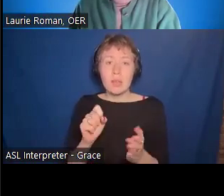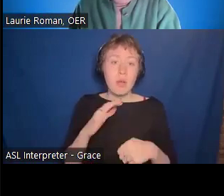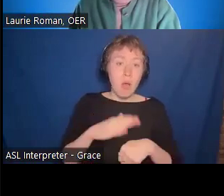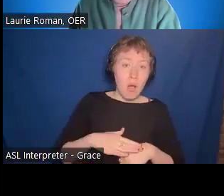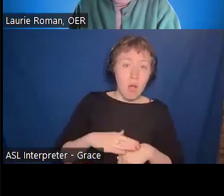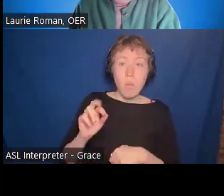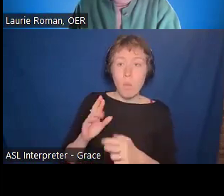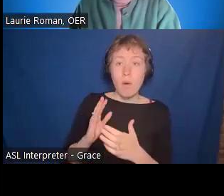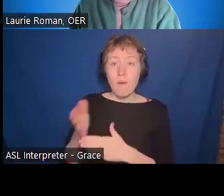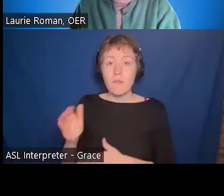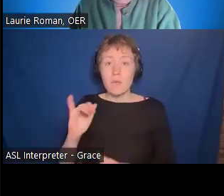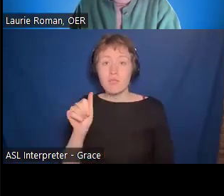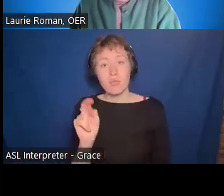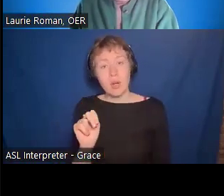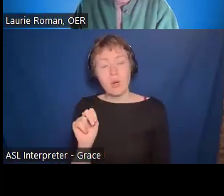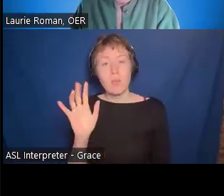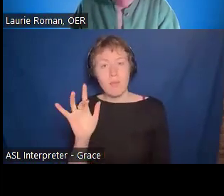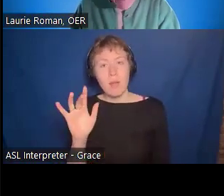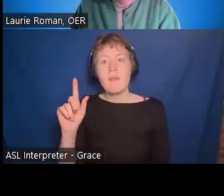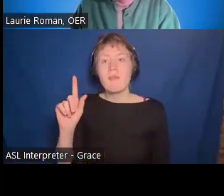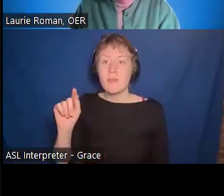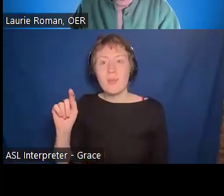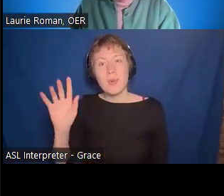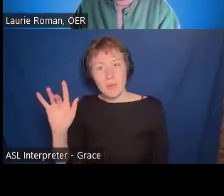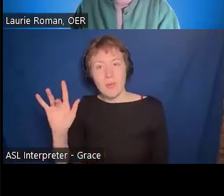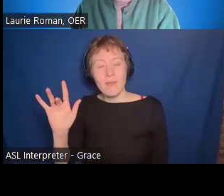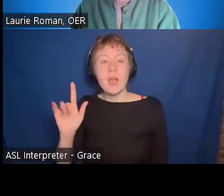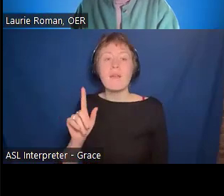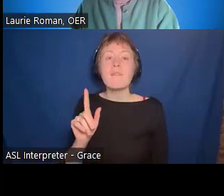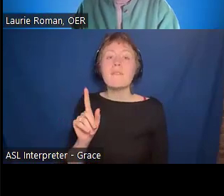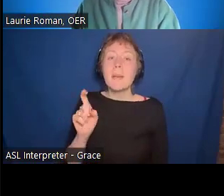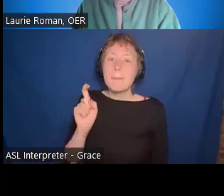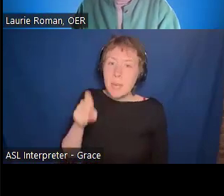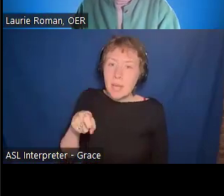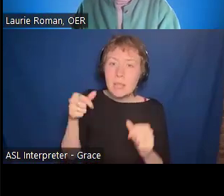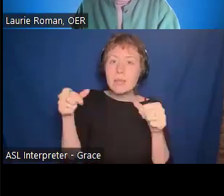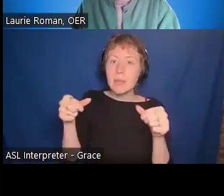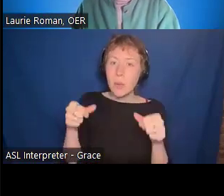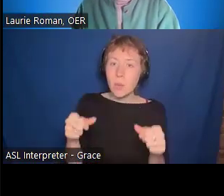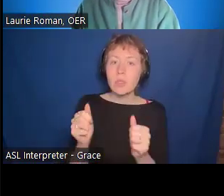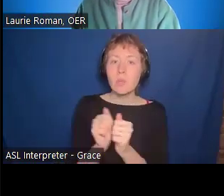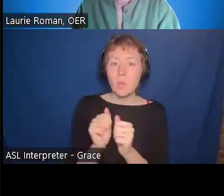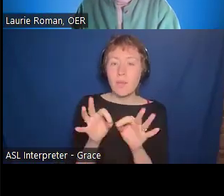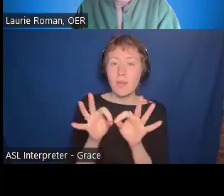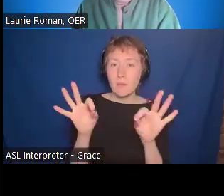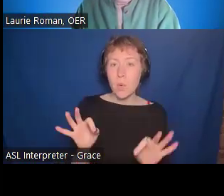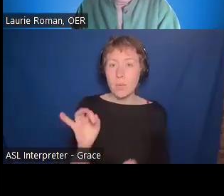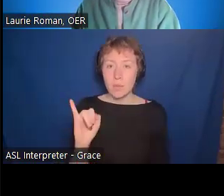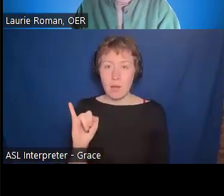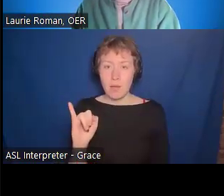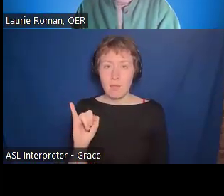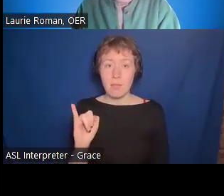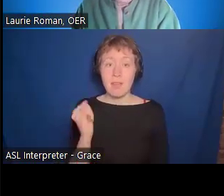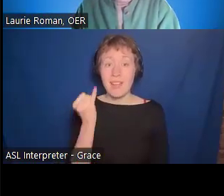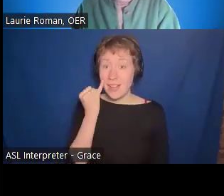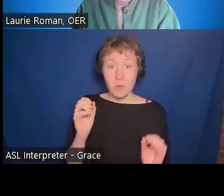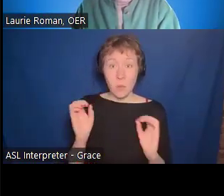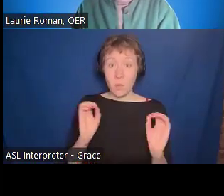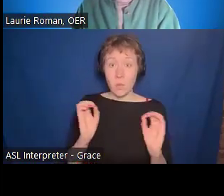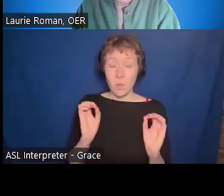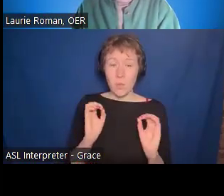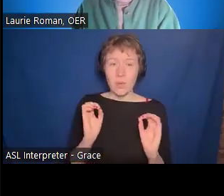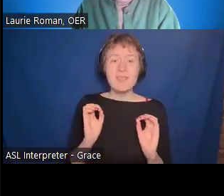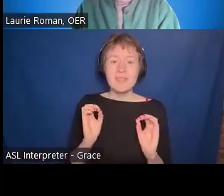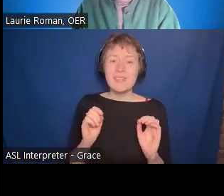January 25, 2025 must be posted with Forms I. If we don't have Forms I, they can